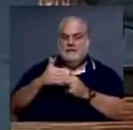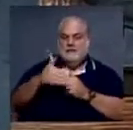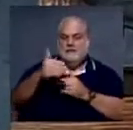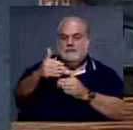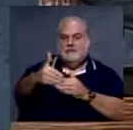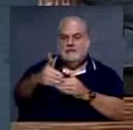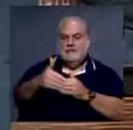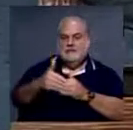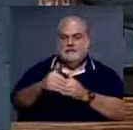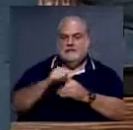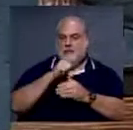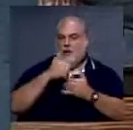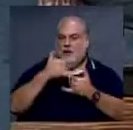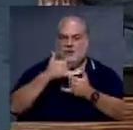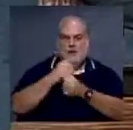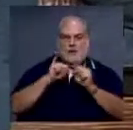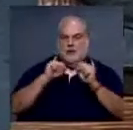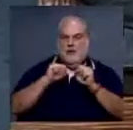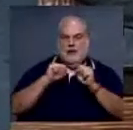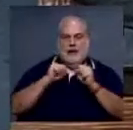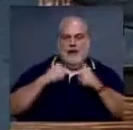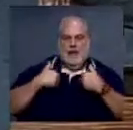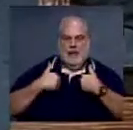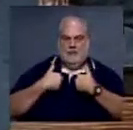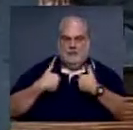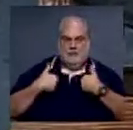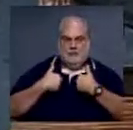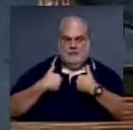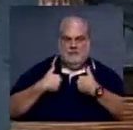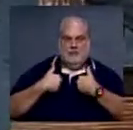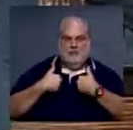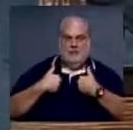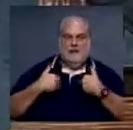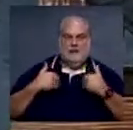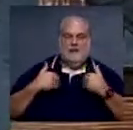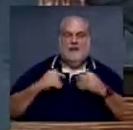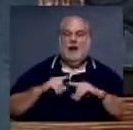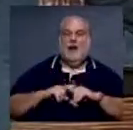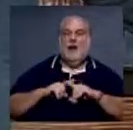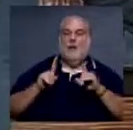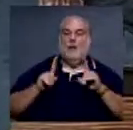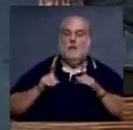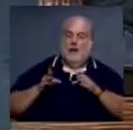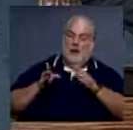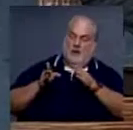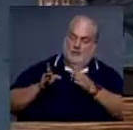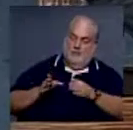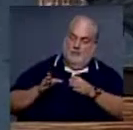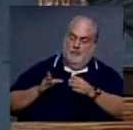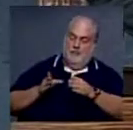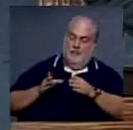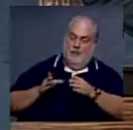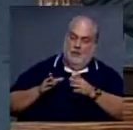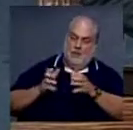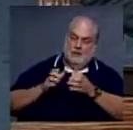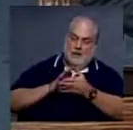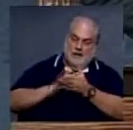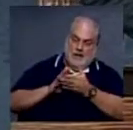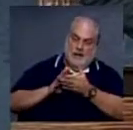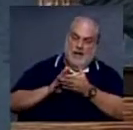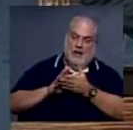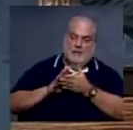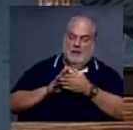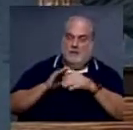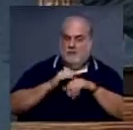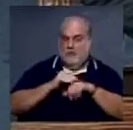isn't about rescuing animals. This is about having folks that want a nice place to take their pampered pooch, and I'm